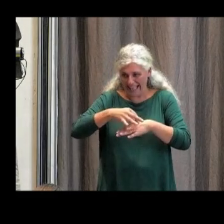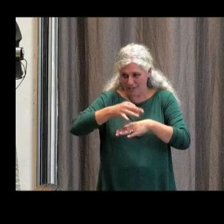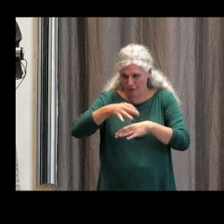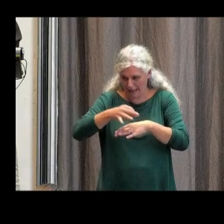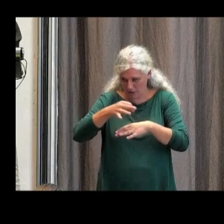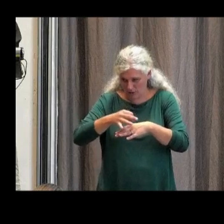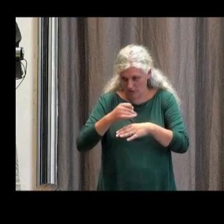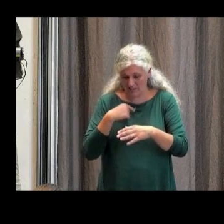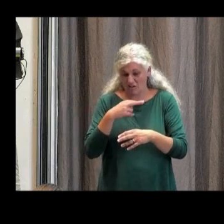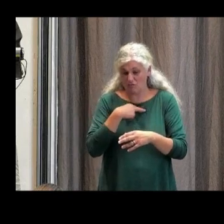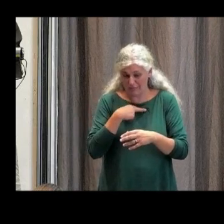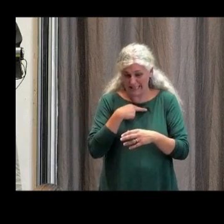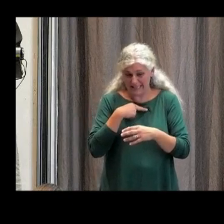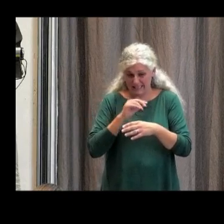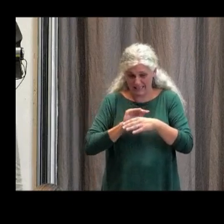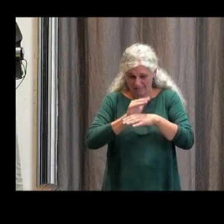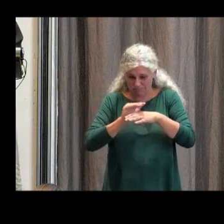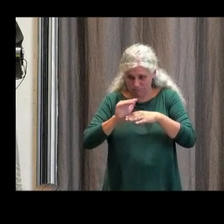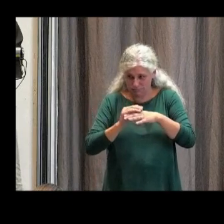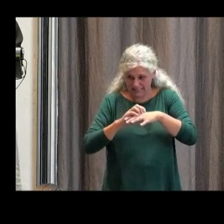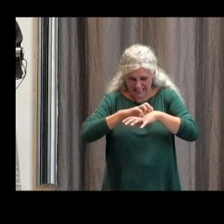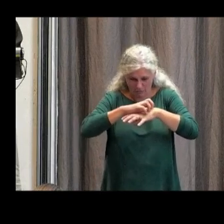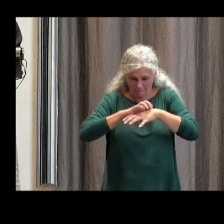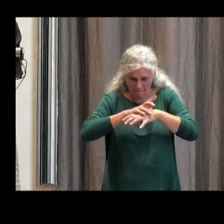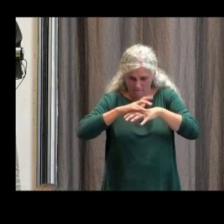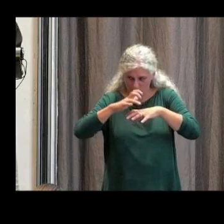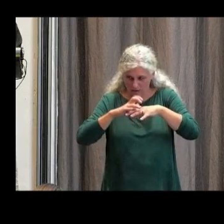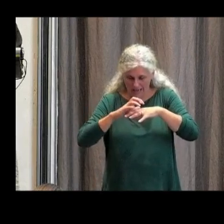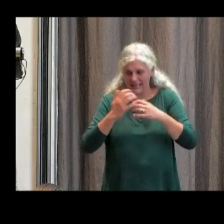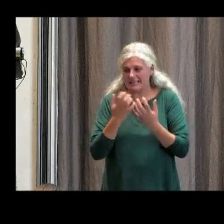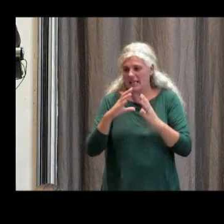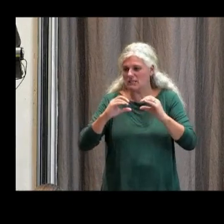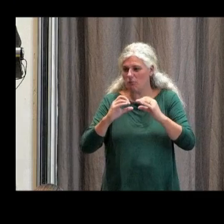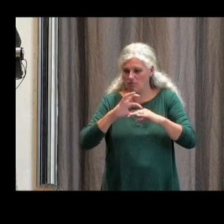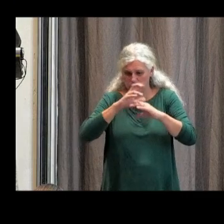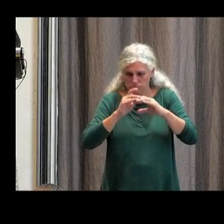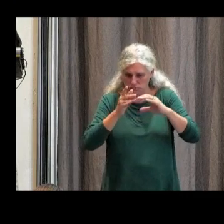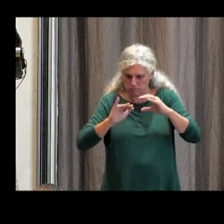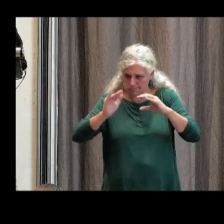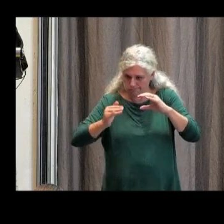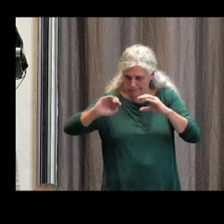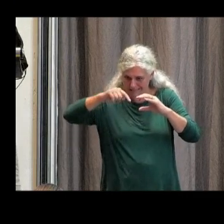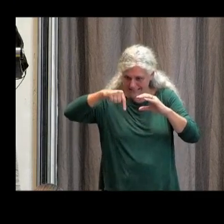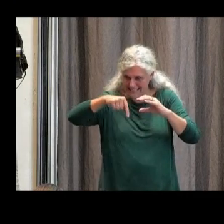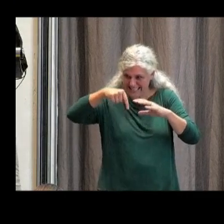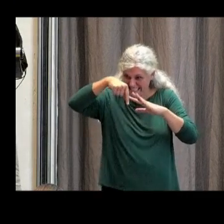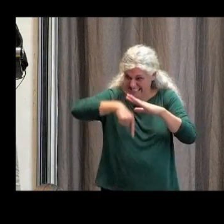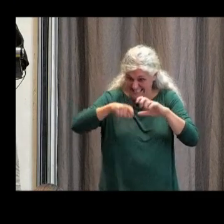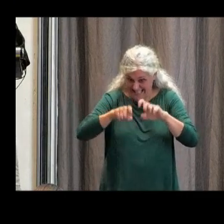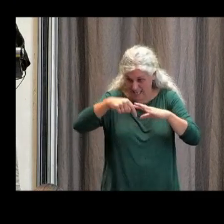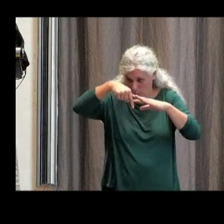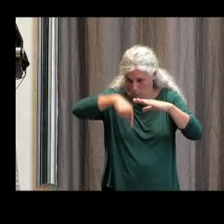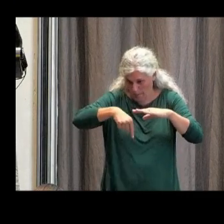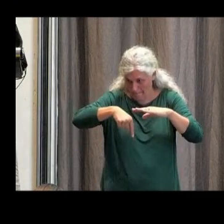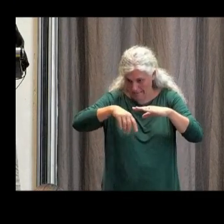very very porous, very high surface area sponge that gases or VOCs just love to stick to.